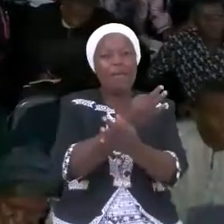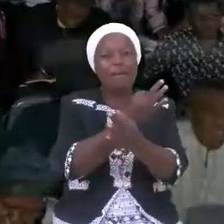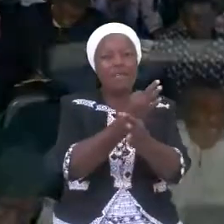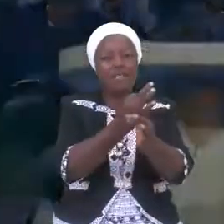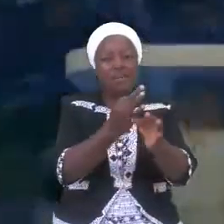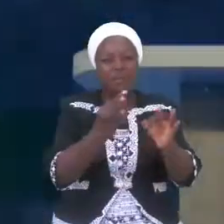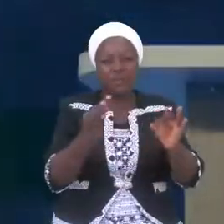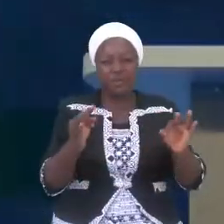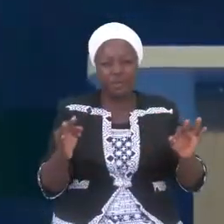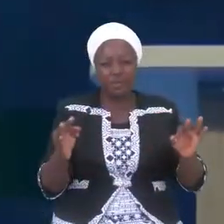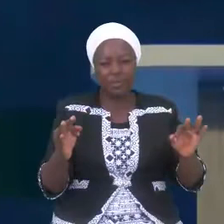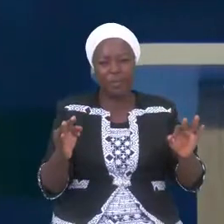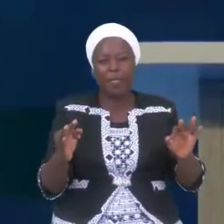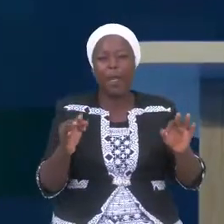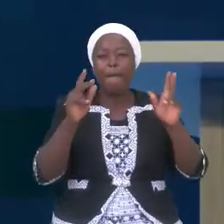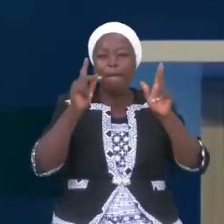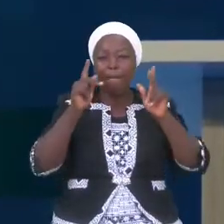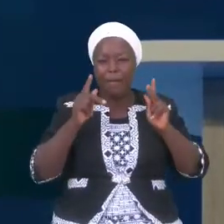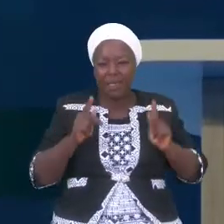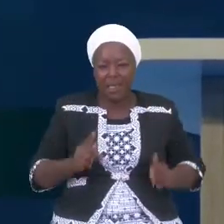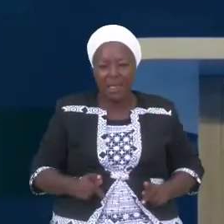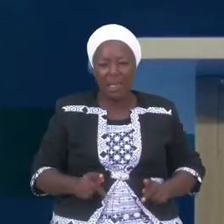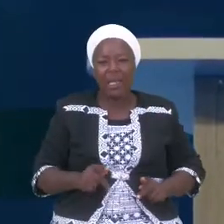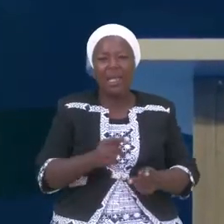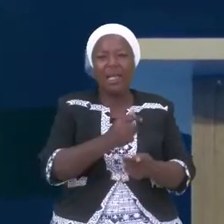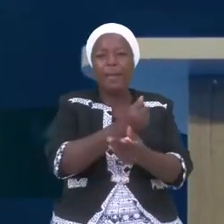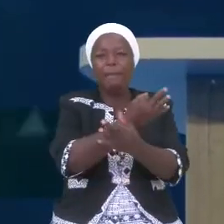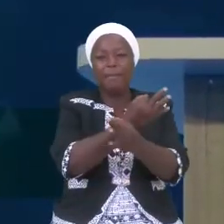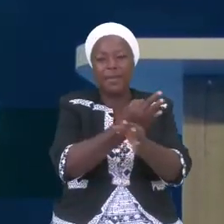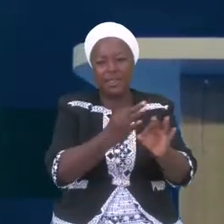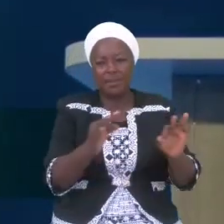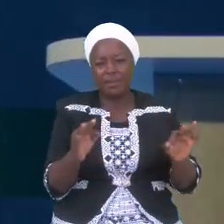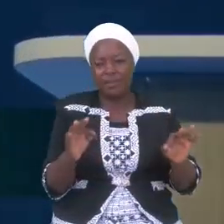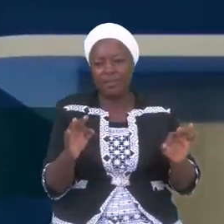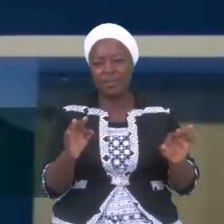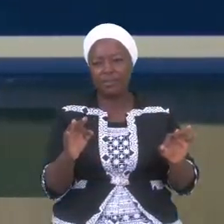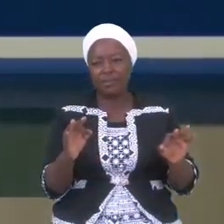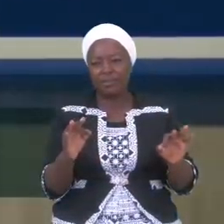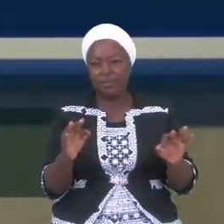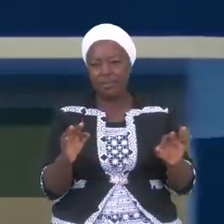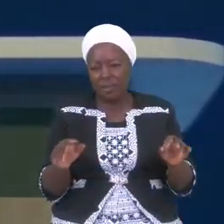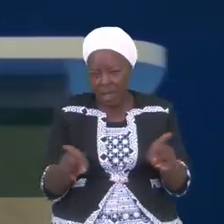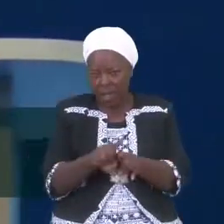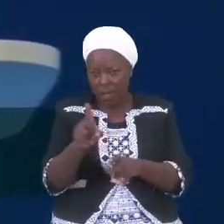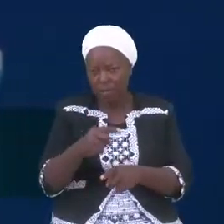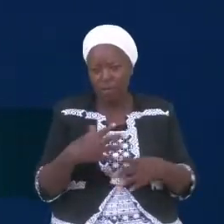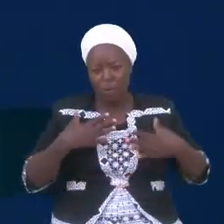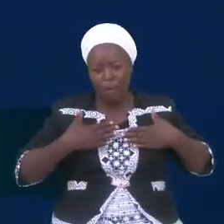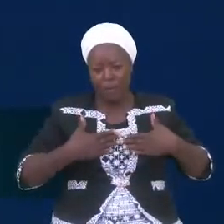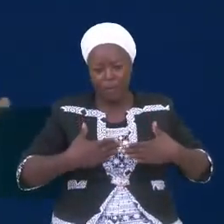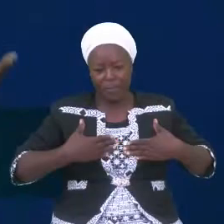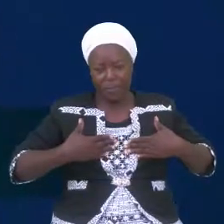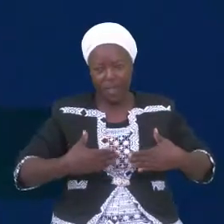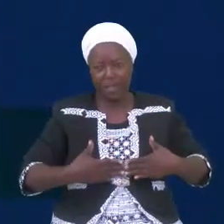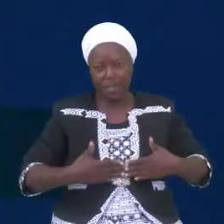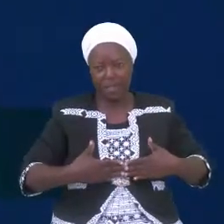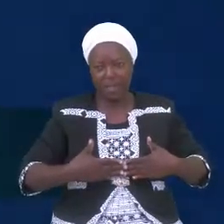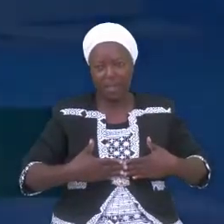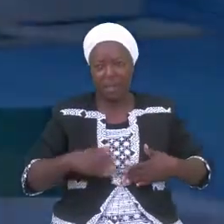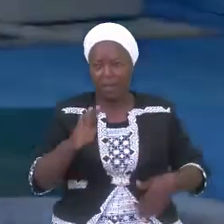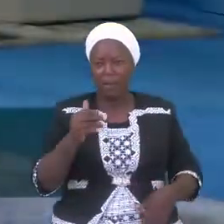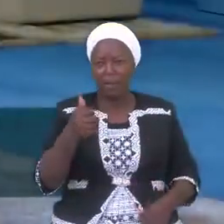emancipation. Personal emancipation. As you breathe by